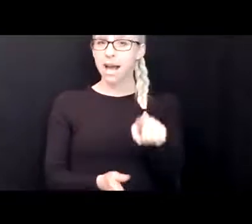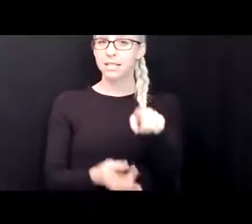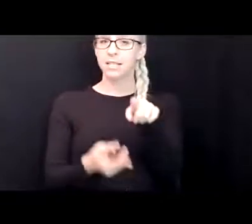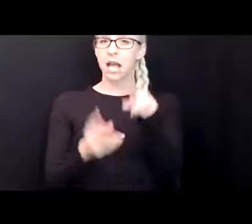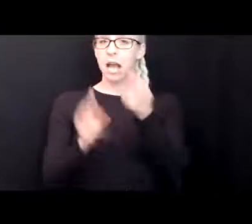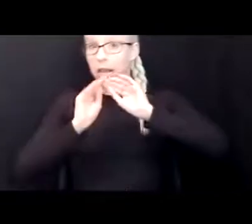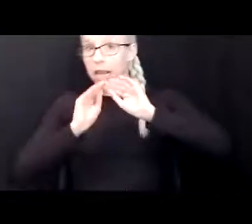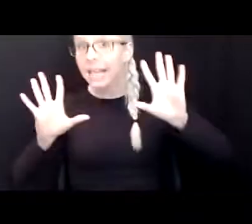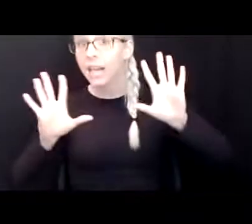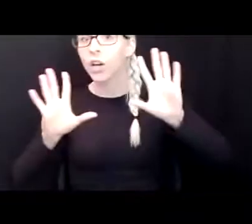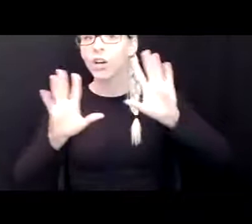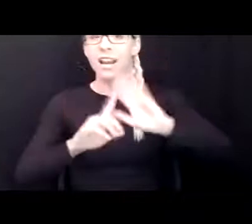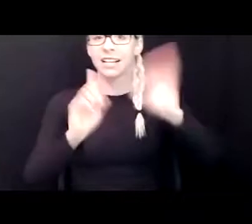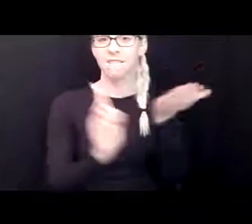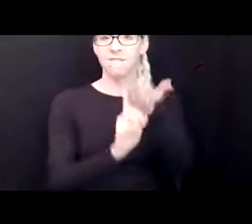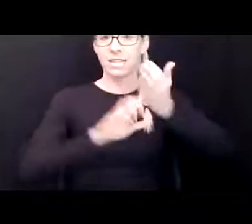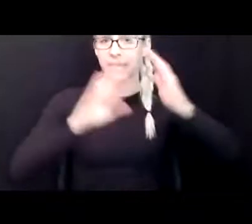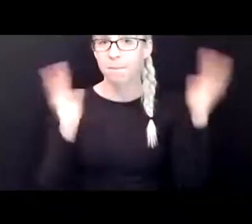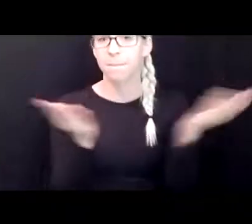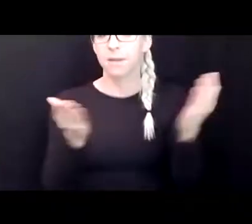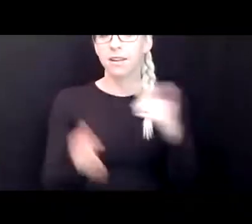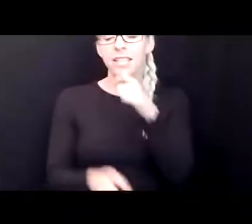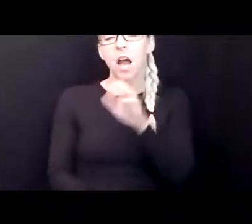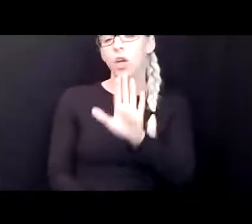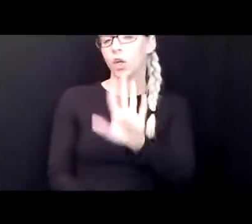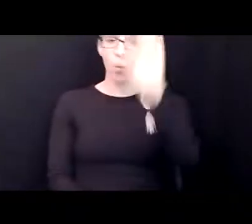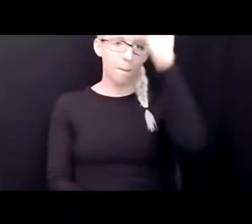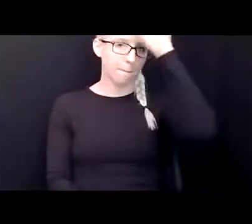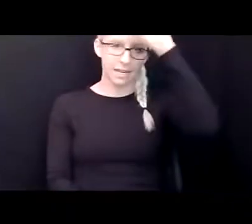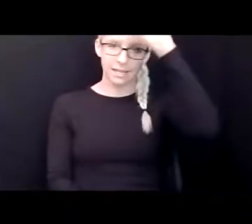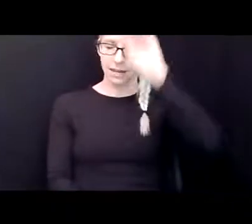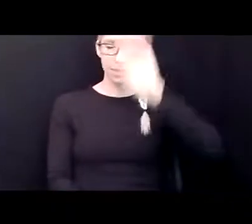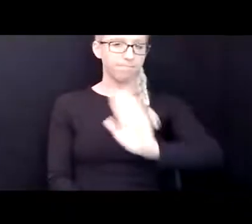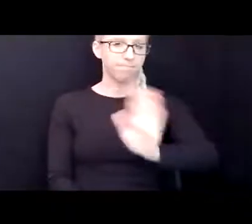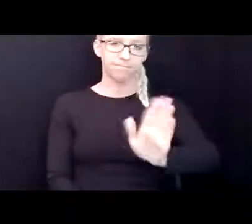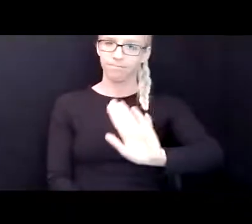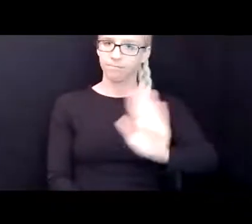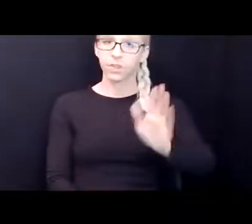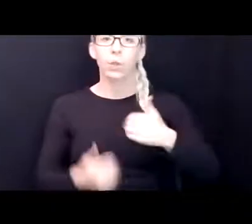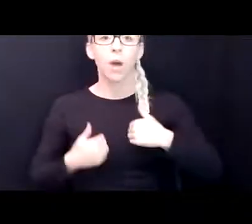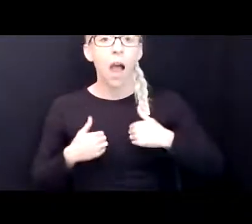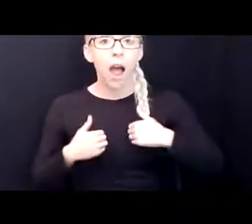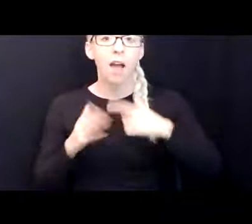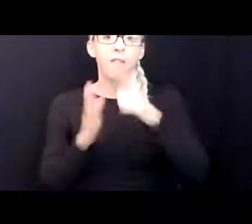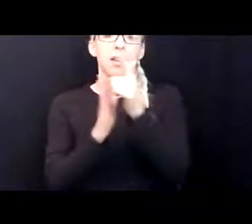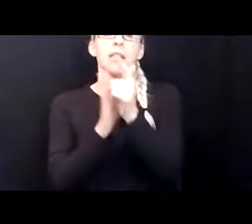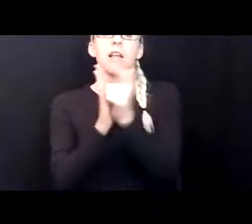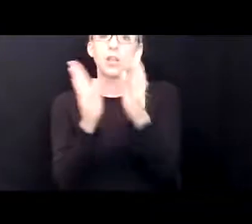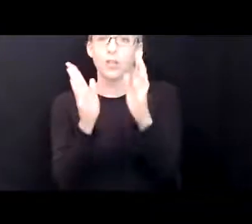not just because we think this person is incapacitated. We have that court-appointed attorney who will also be